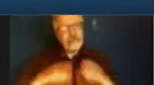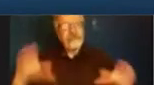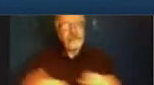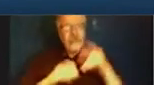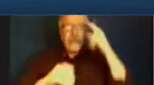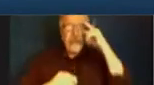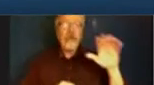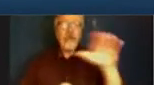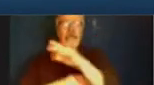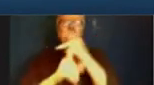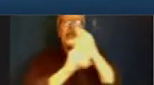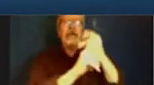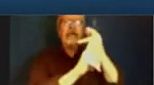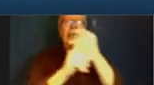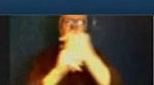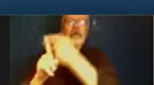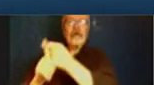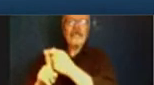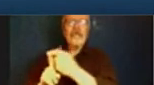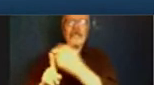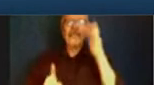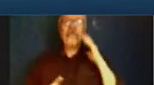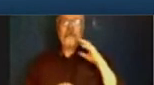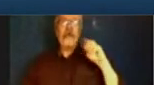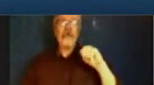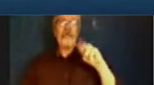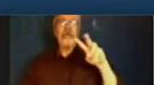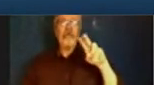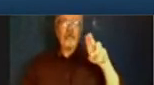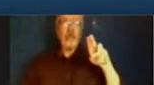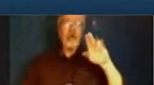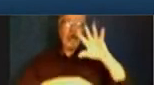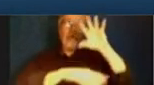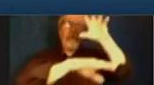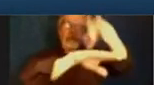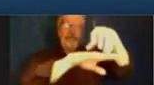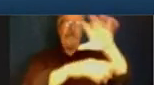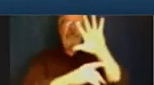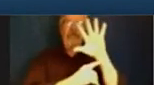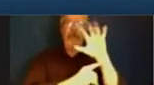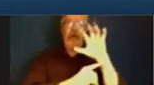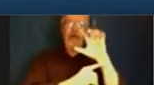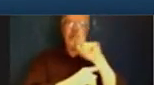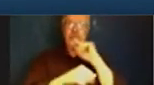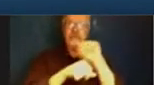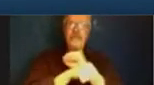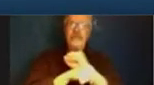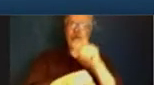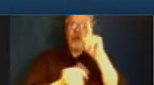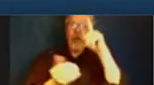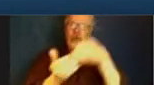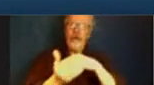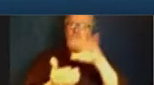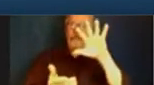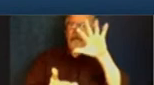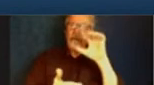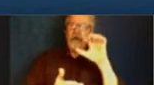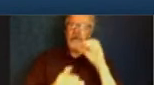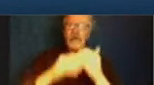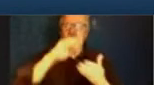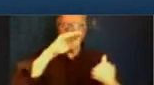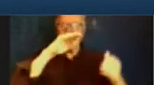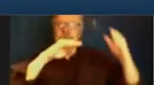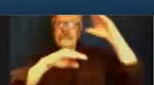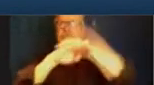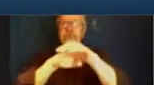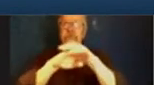500 to 1,500 capacity, and even above that, that site is now located in Auburn.